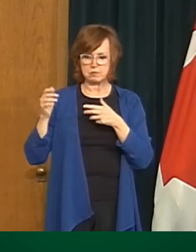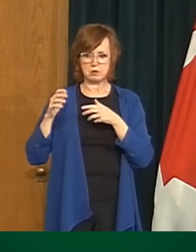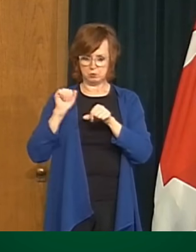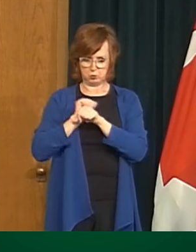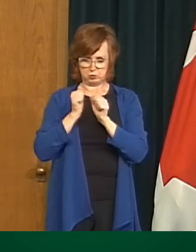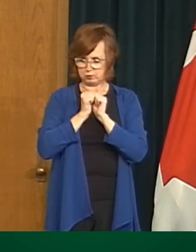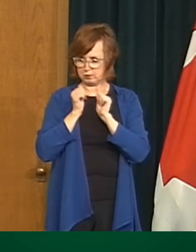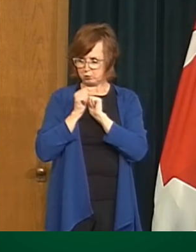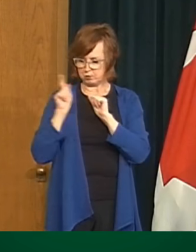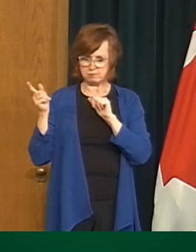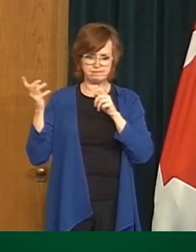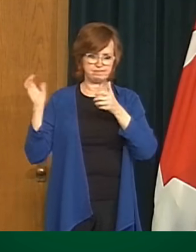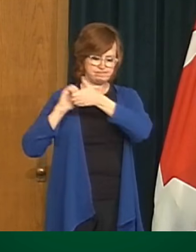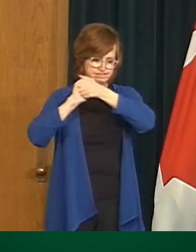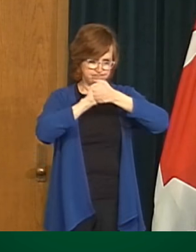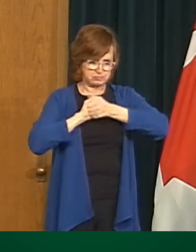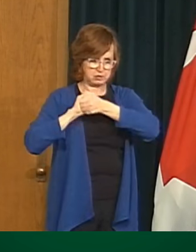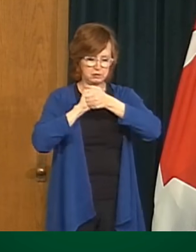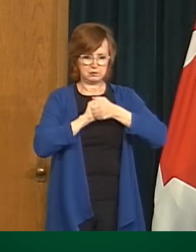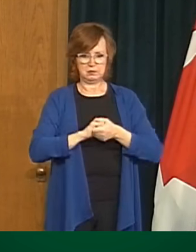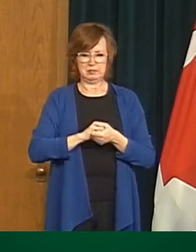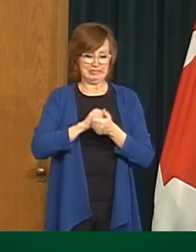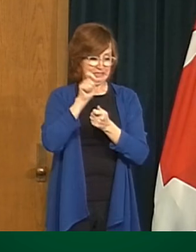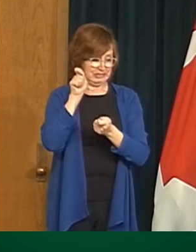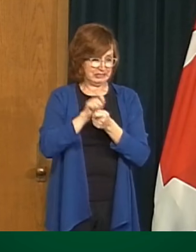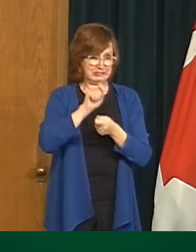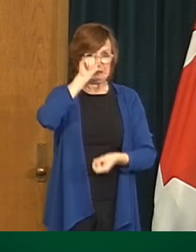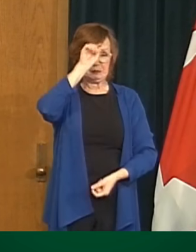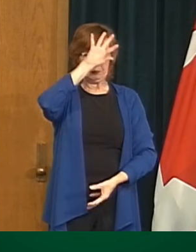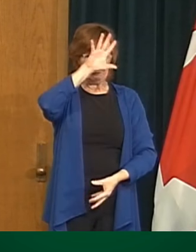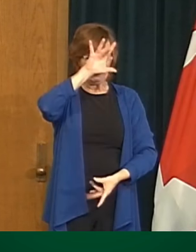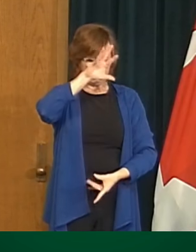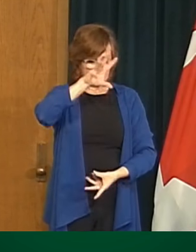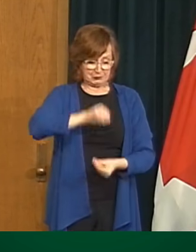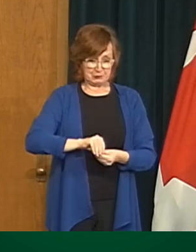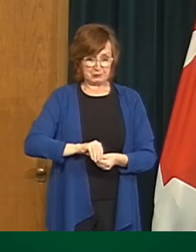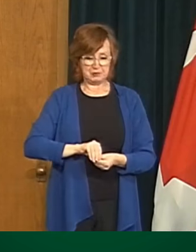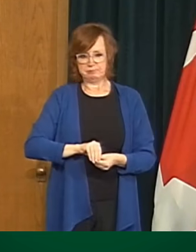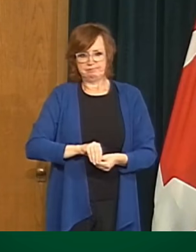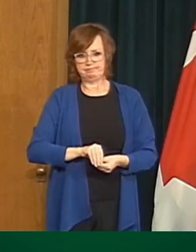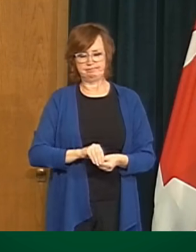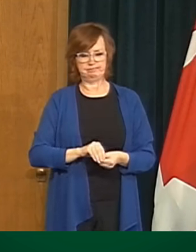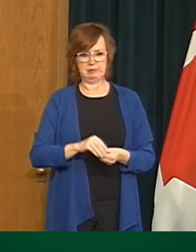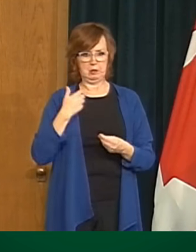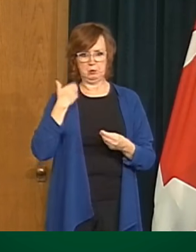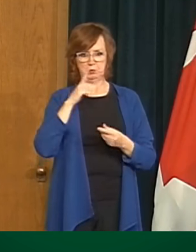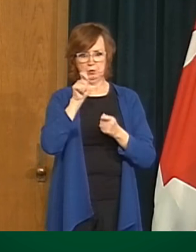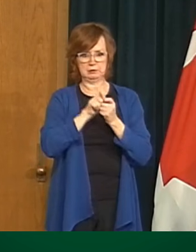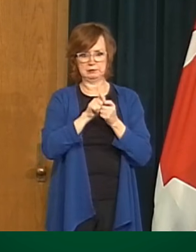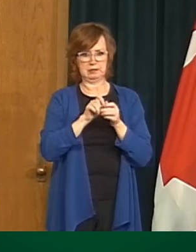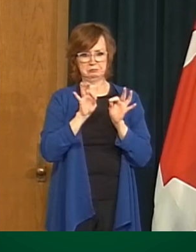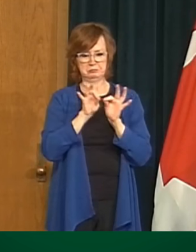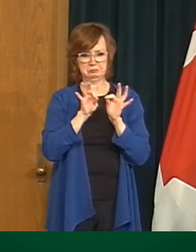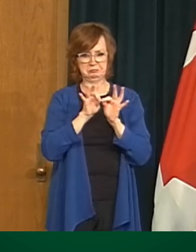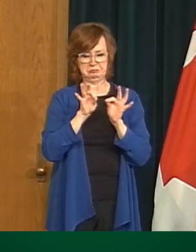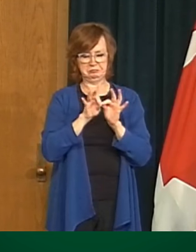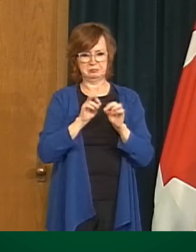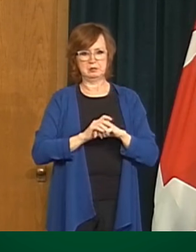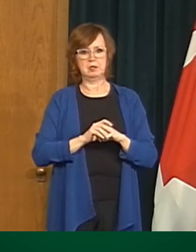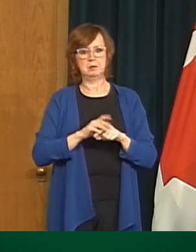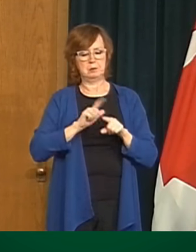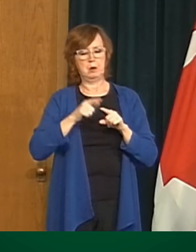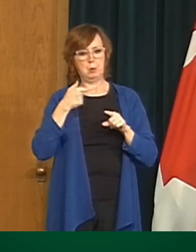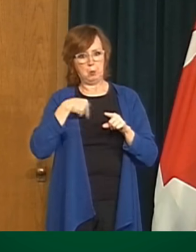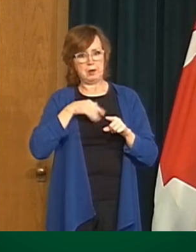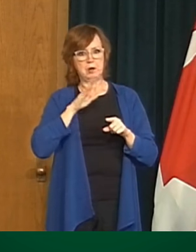outcome in this region. So I don't know what the number will be at the end of the day, but know this, the resources will be made available as they're